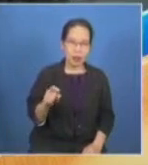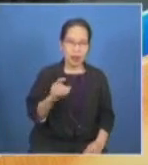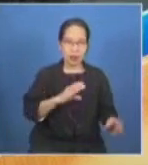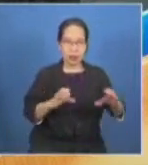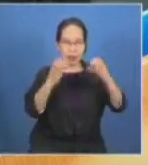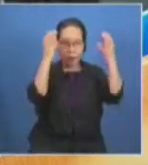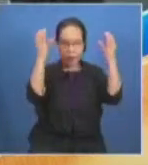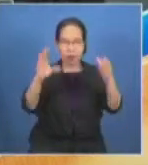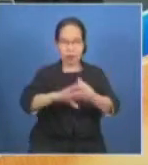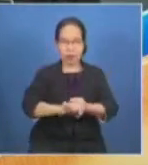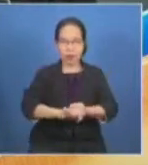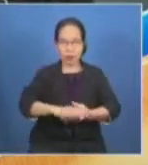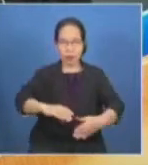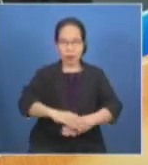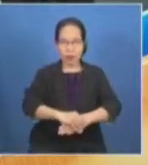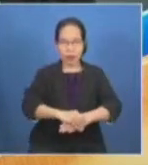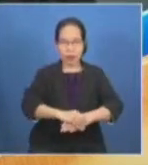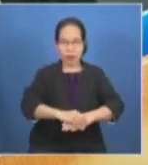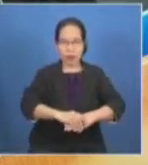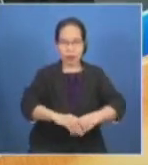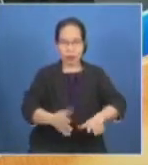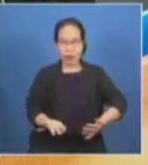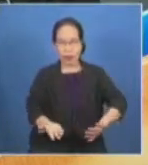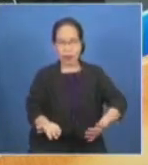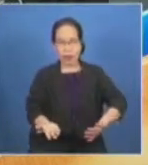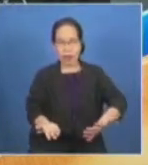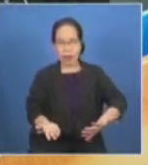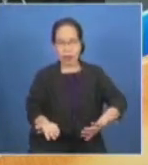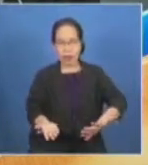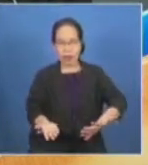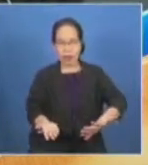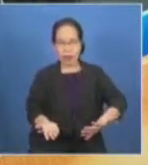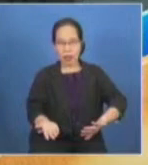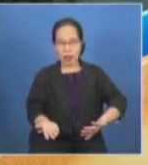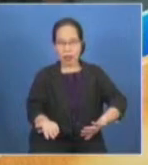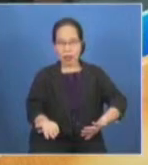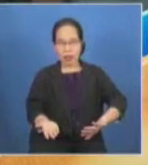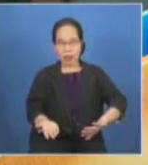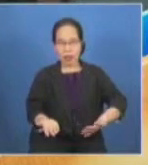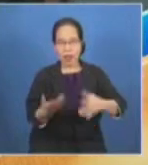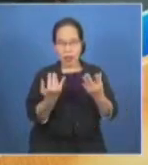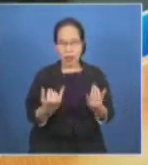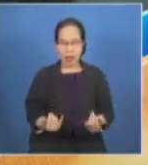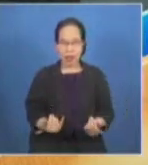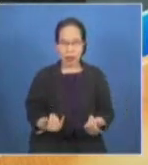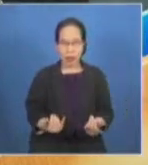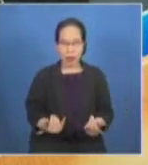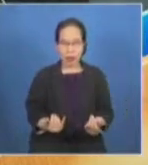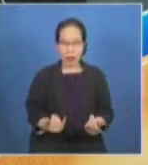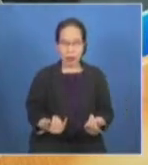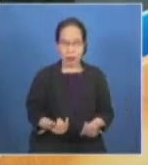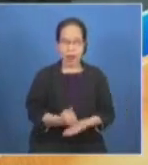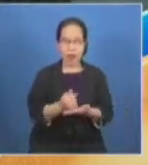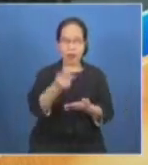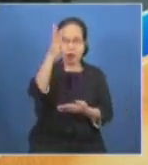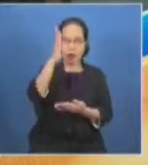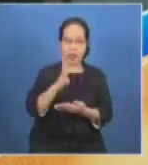It's important if there's occasions. There are occasions like weddings and